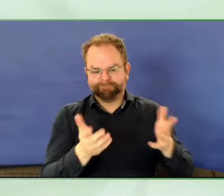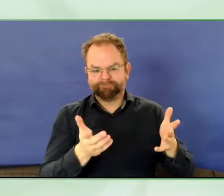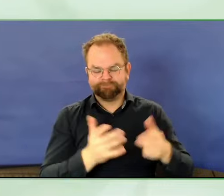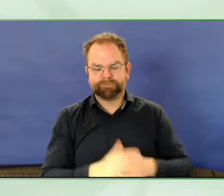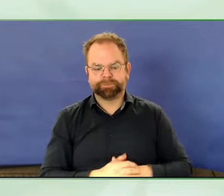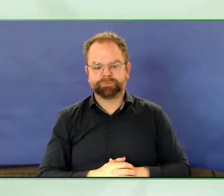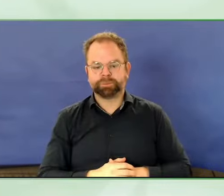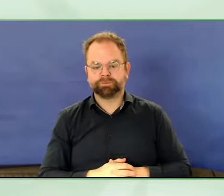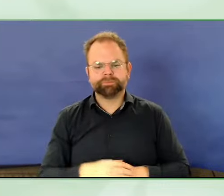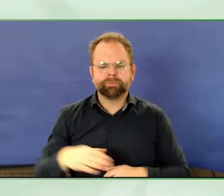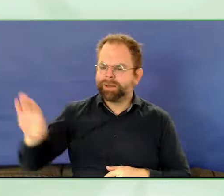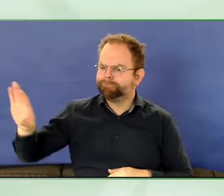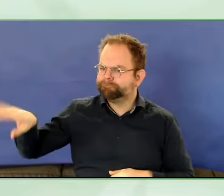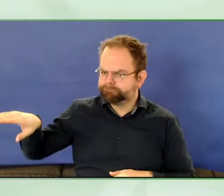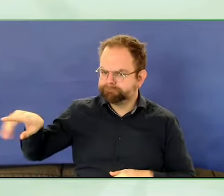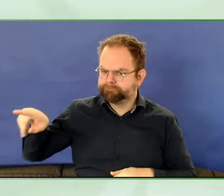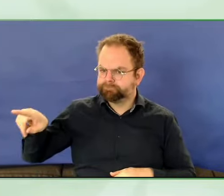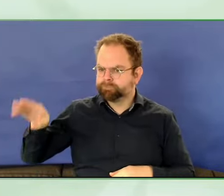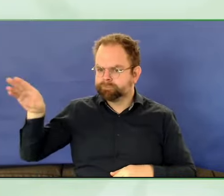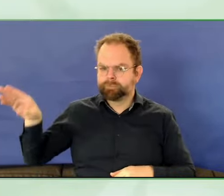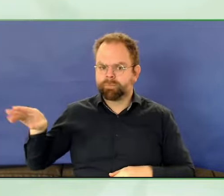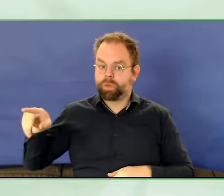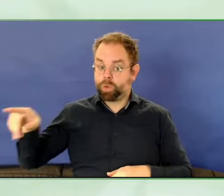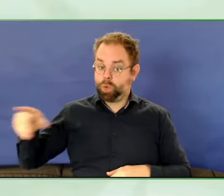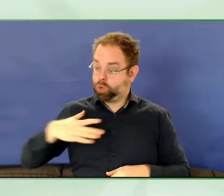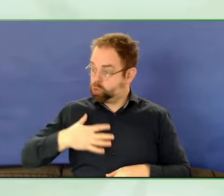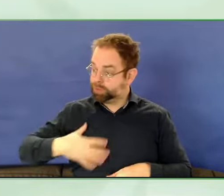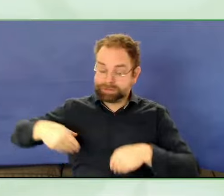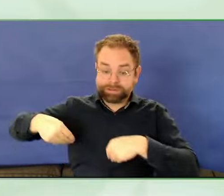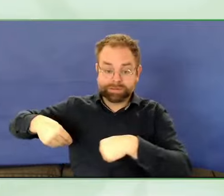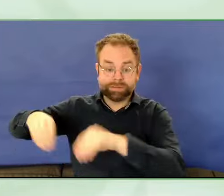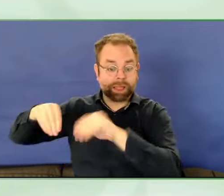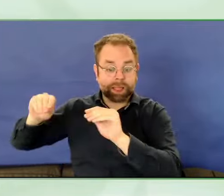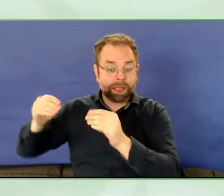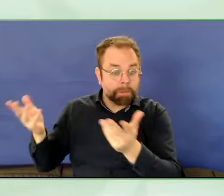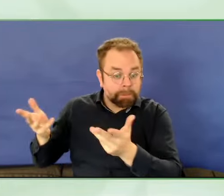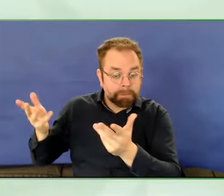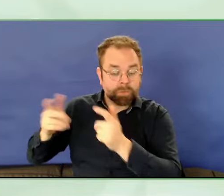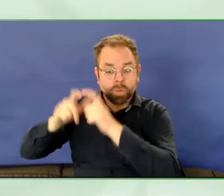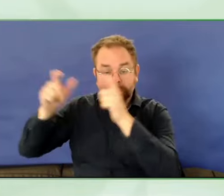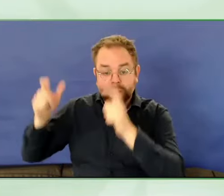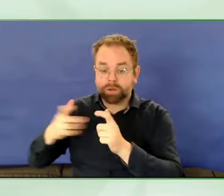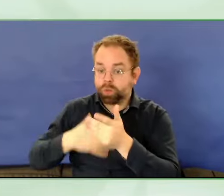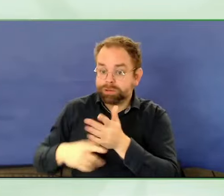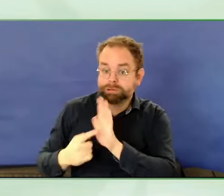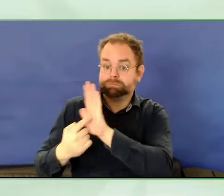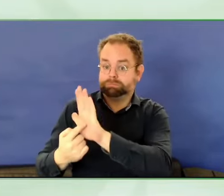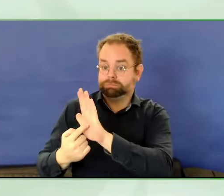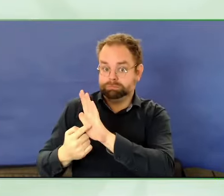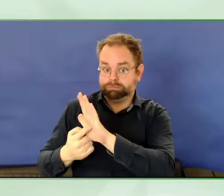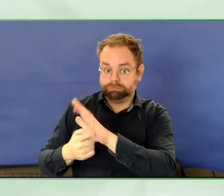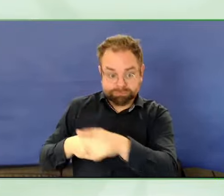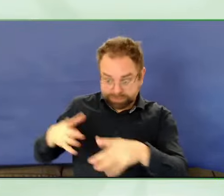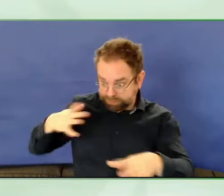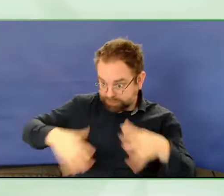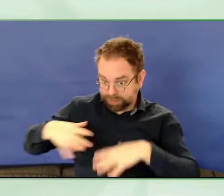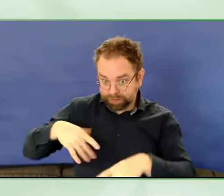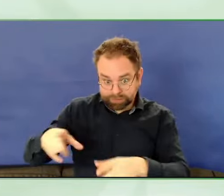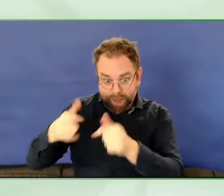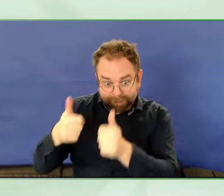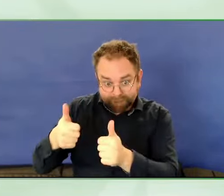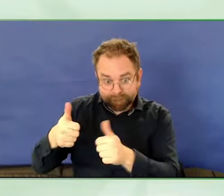Yeah, actually we are dreaming about having a product which is really working for everybody, but this is